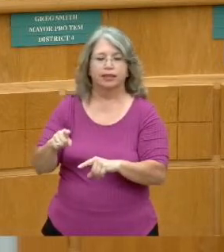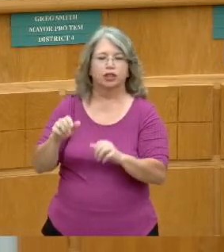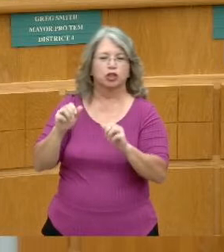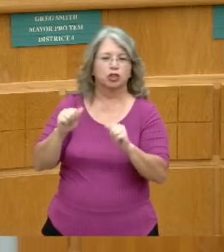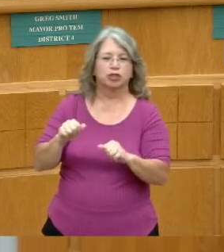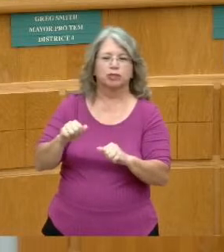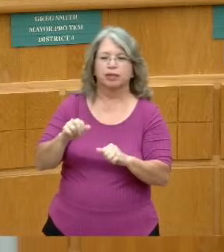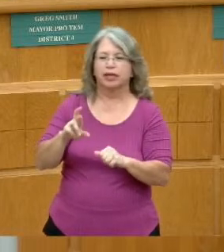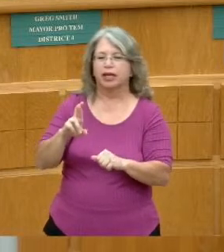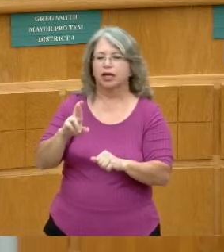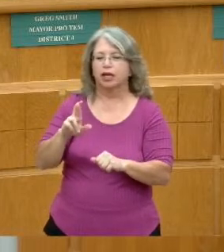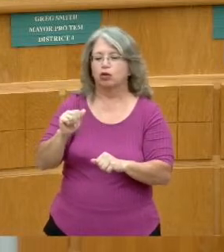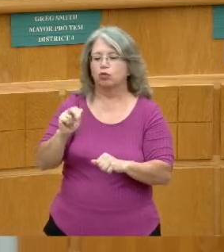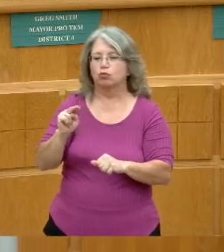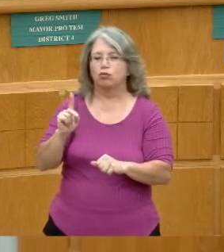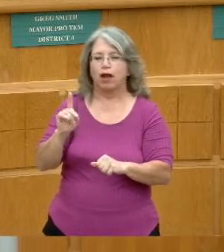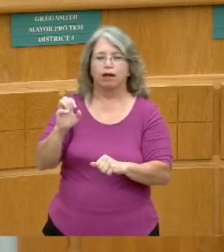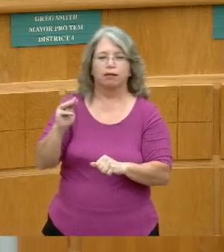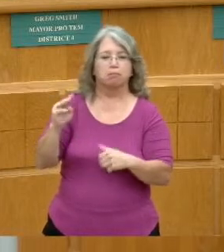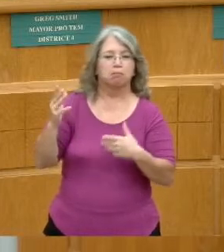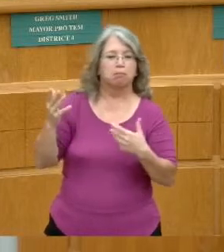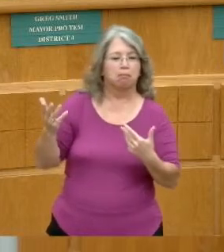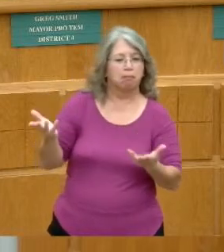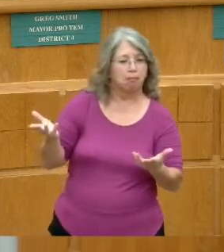it doesn't look like it to me.